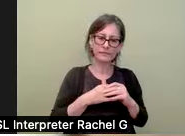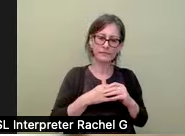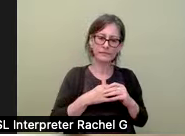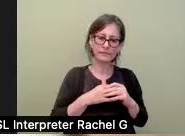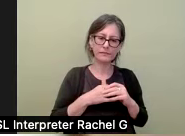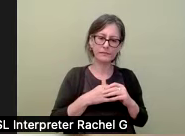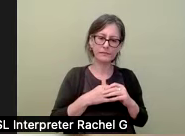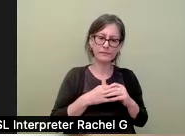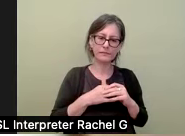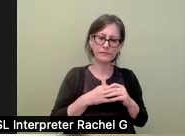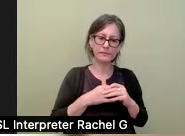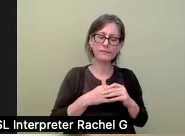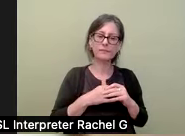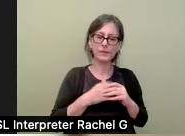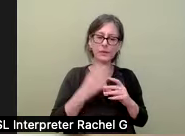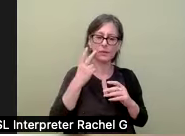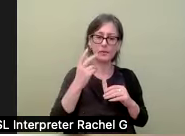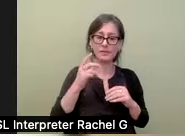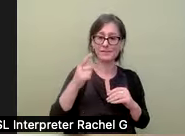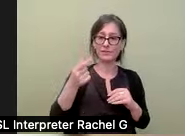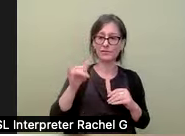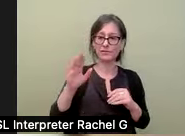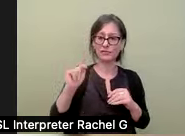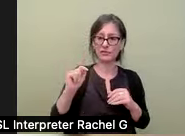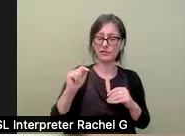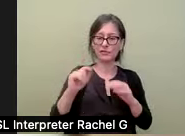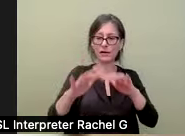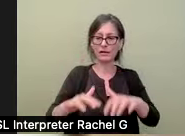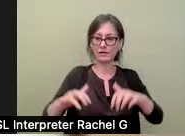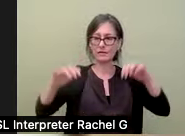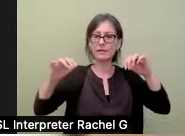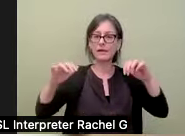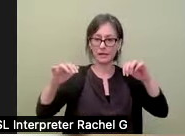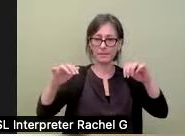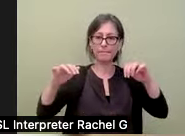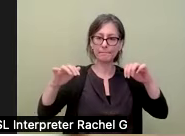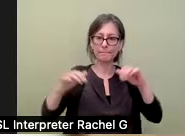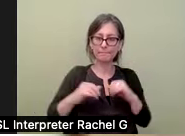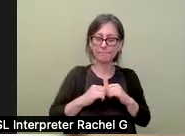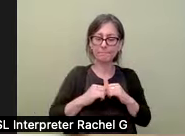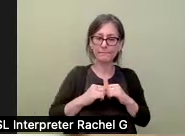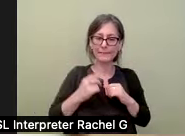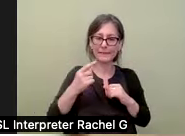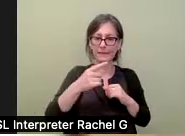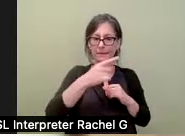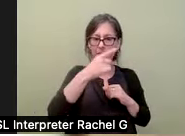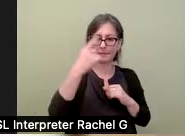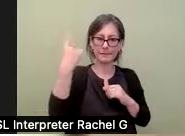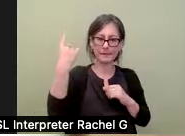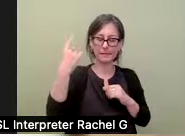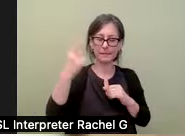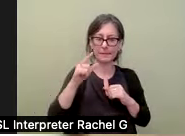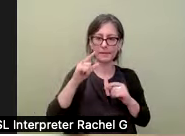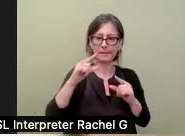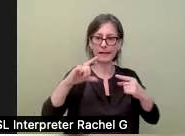we're looking at Giants Ballpark, also known as Oracle Park. The black arrows